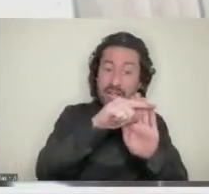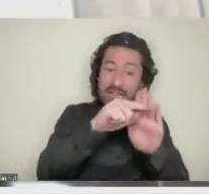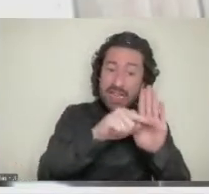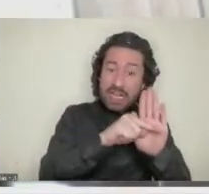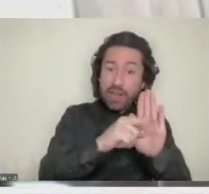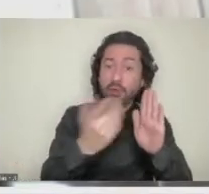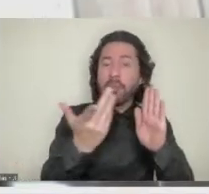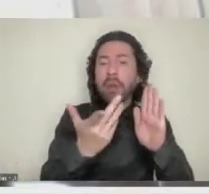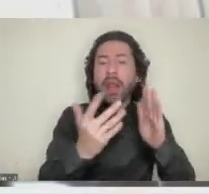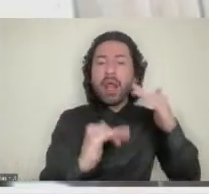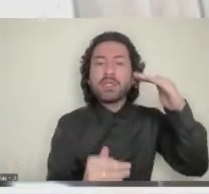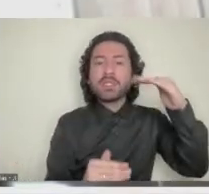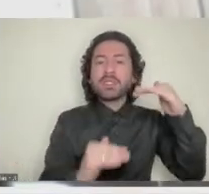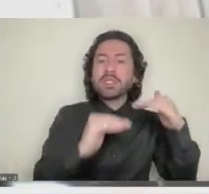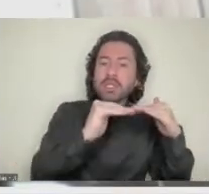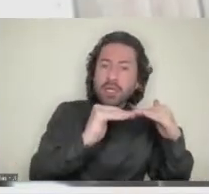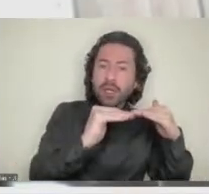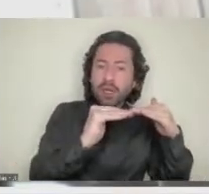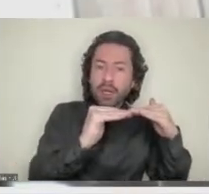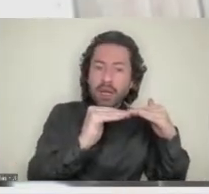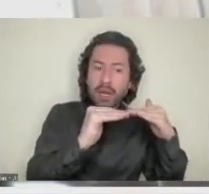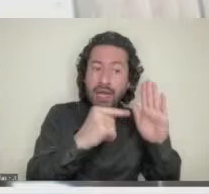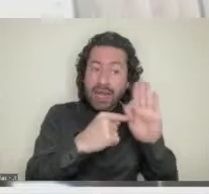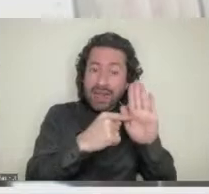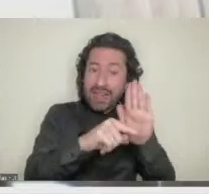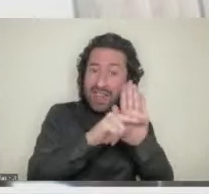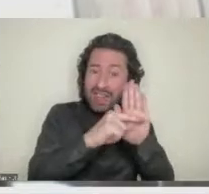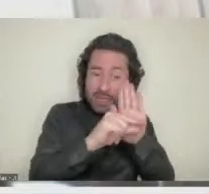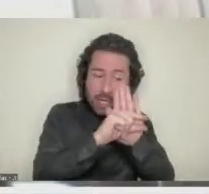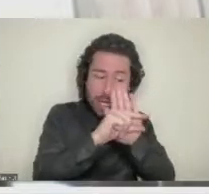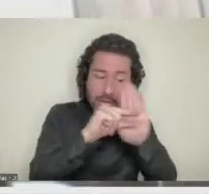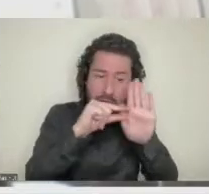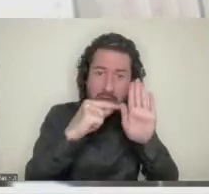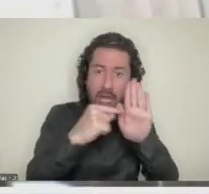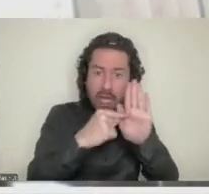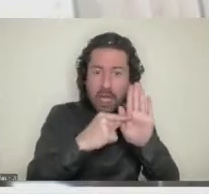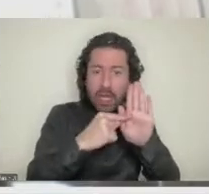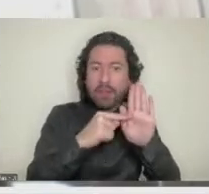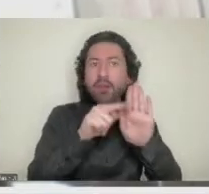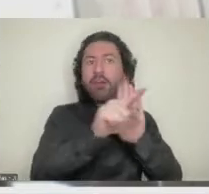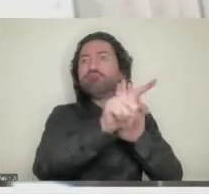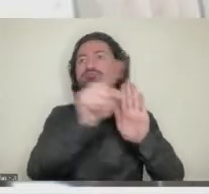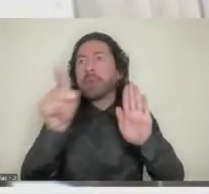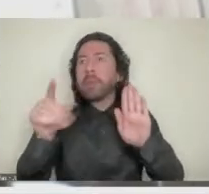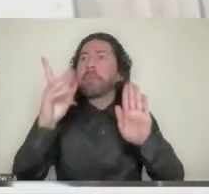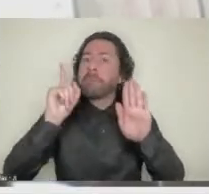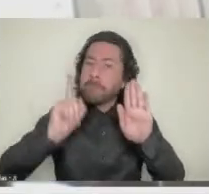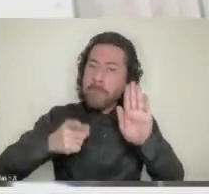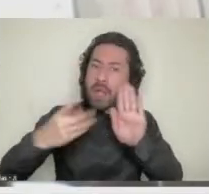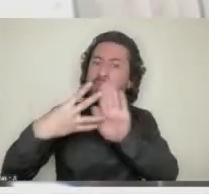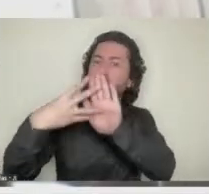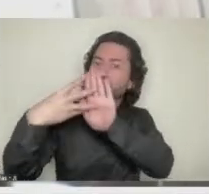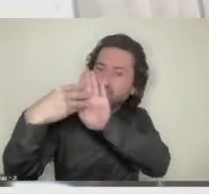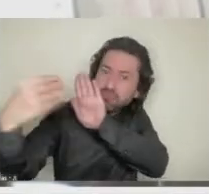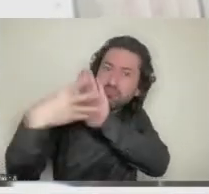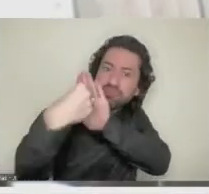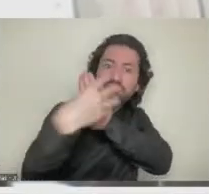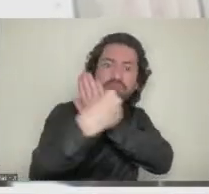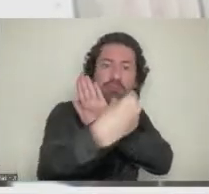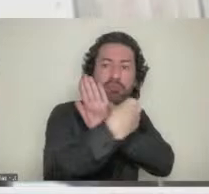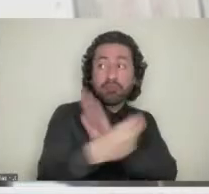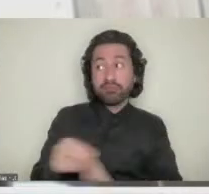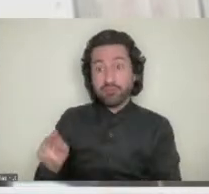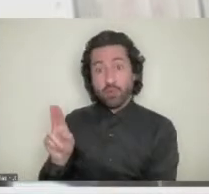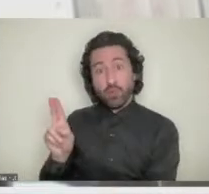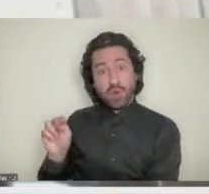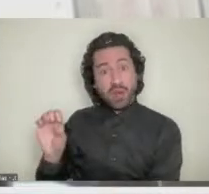this indicator of gap closure something about which countries and regions should need to have an